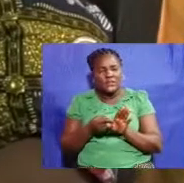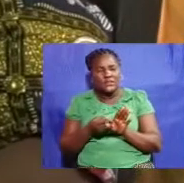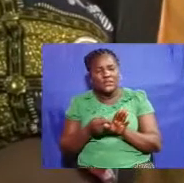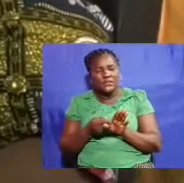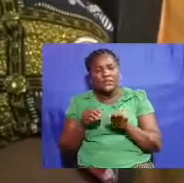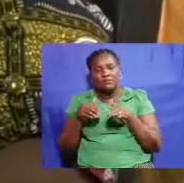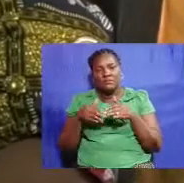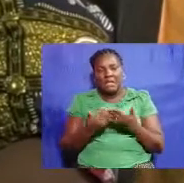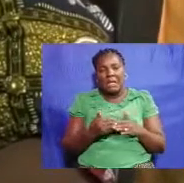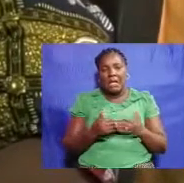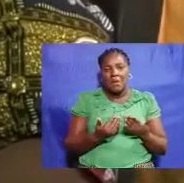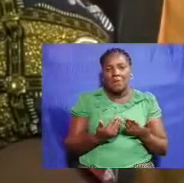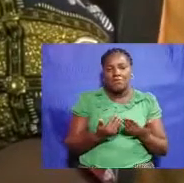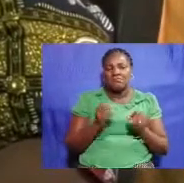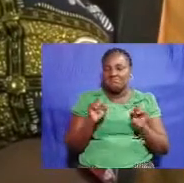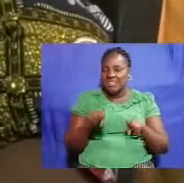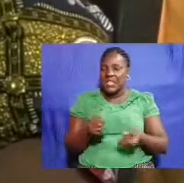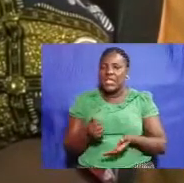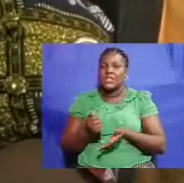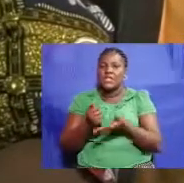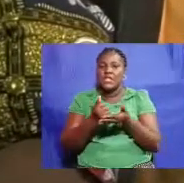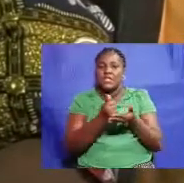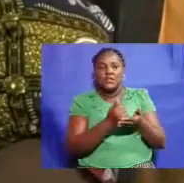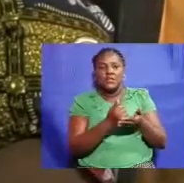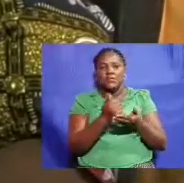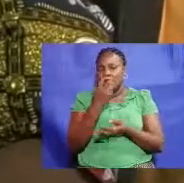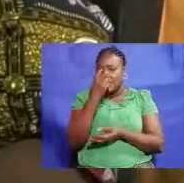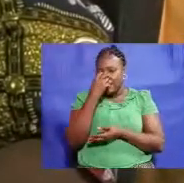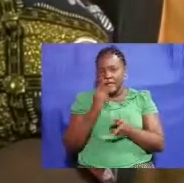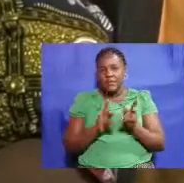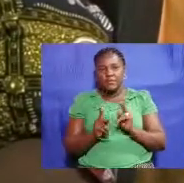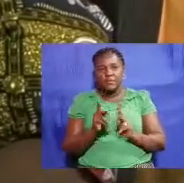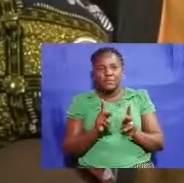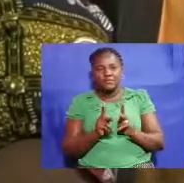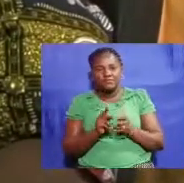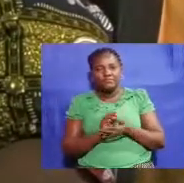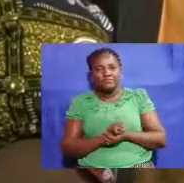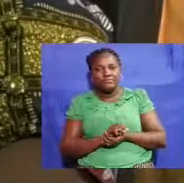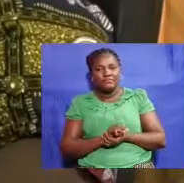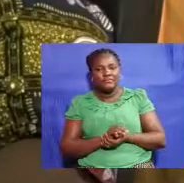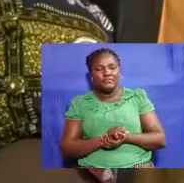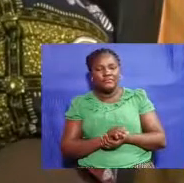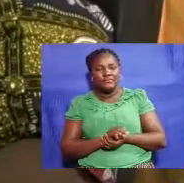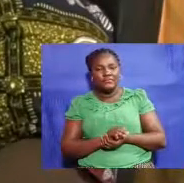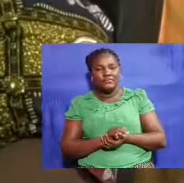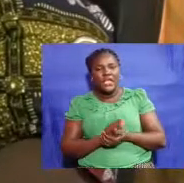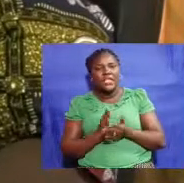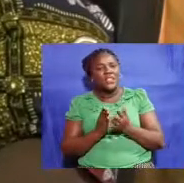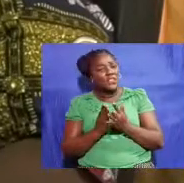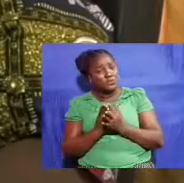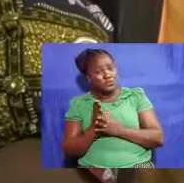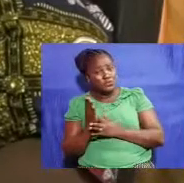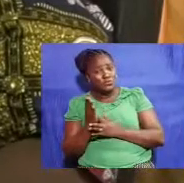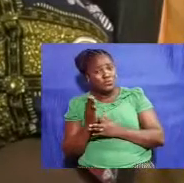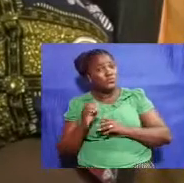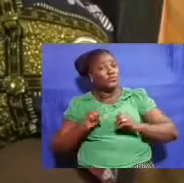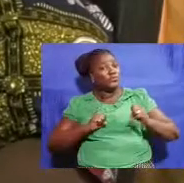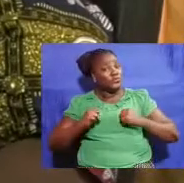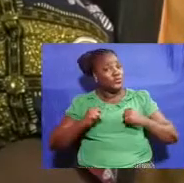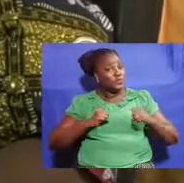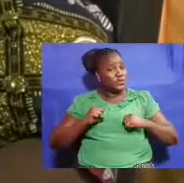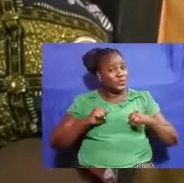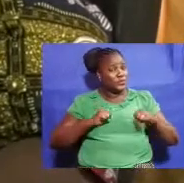to how they could help blind people. At that time, it was even through sports. And